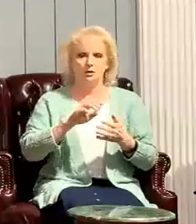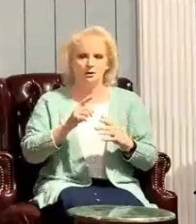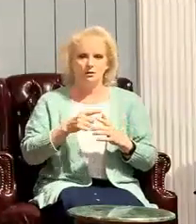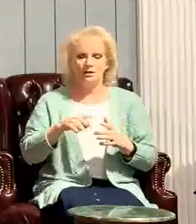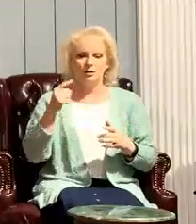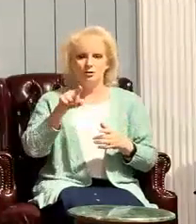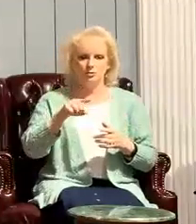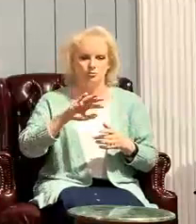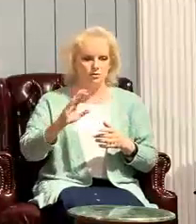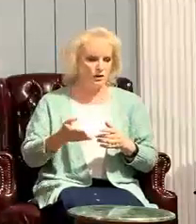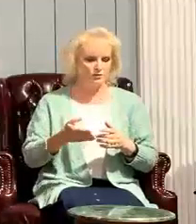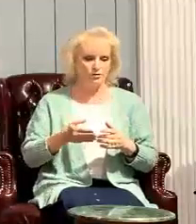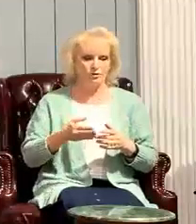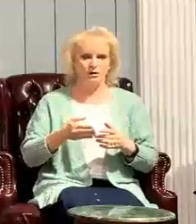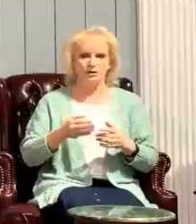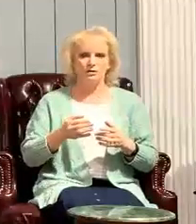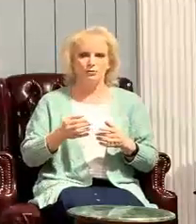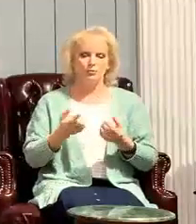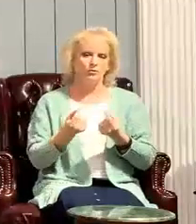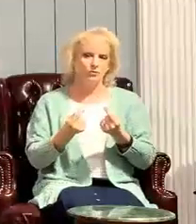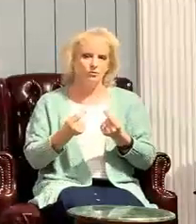of premeditated unforgiveness.